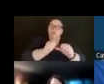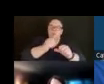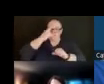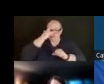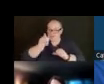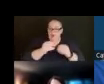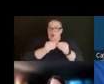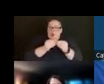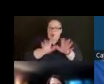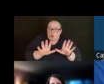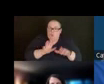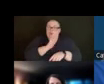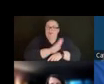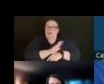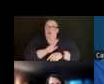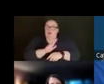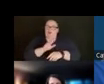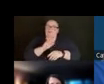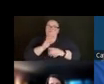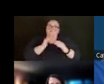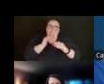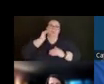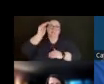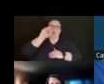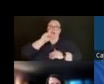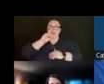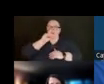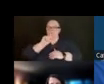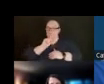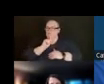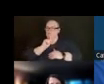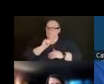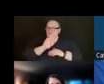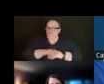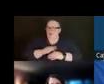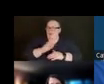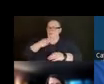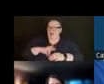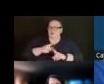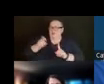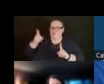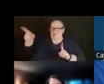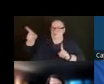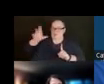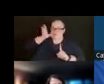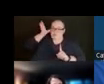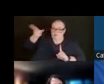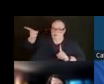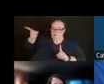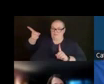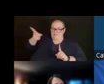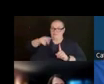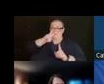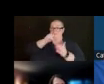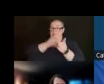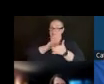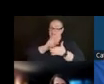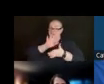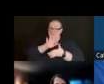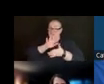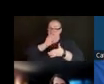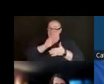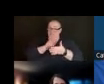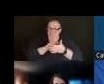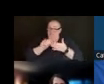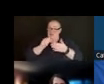disabled adult child benefit. And now their income will have dropped from $2,500 a month to $1,600 a